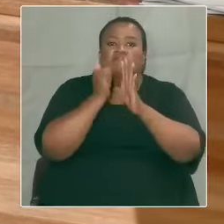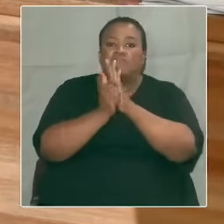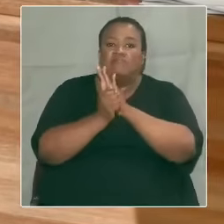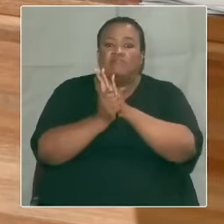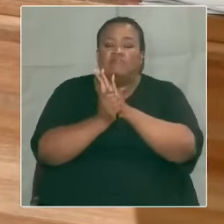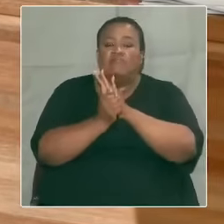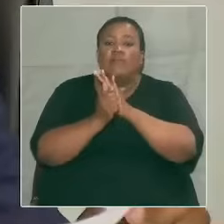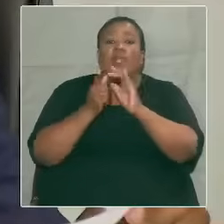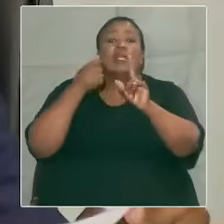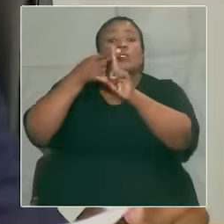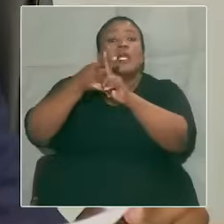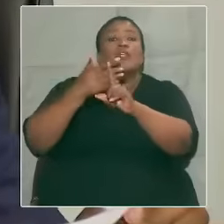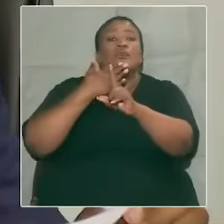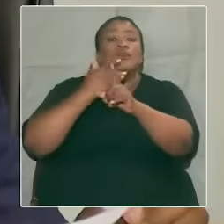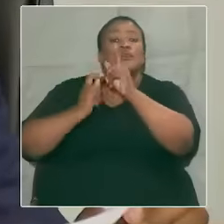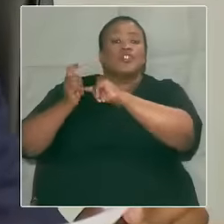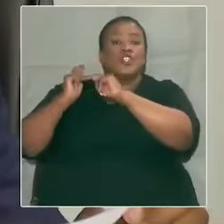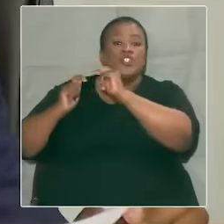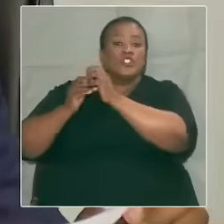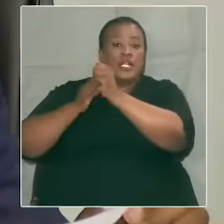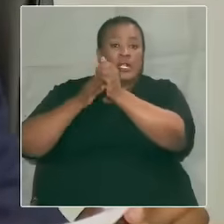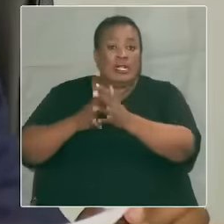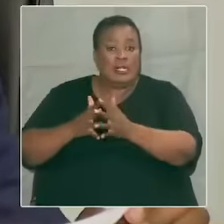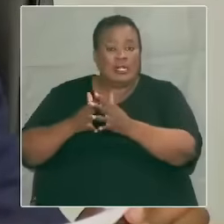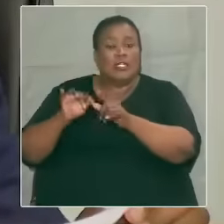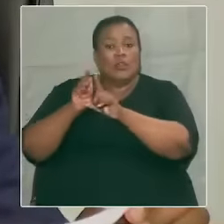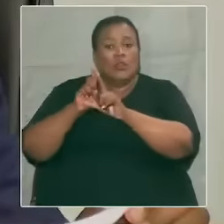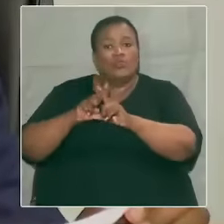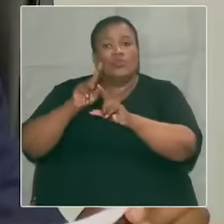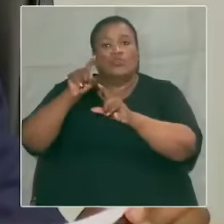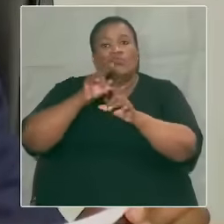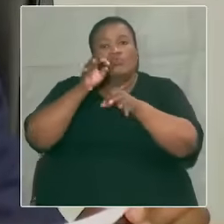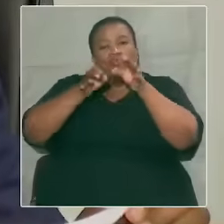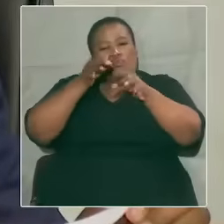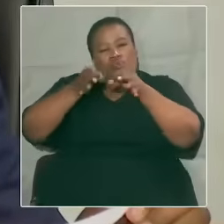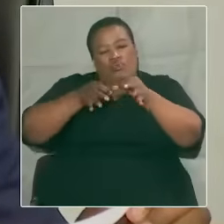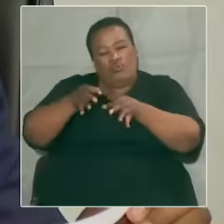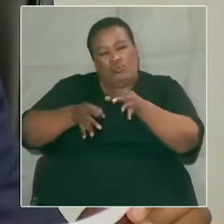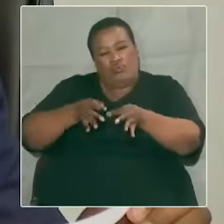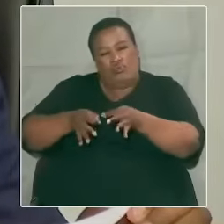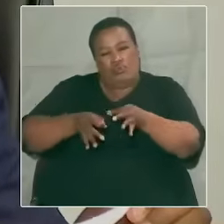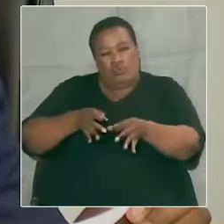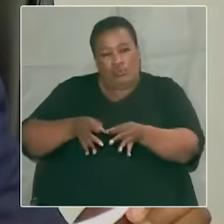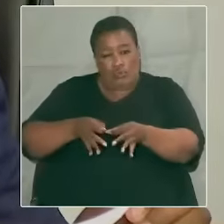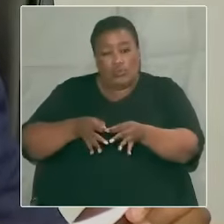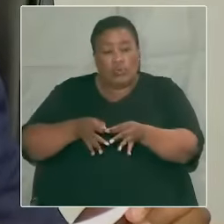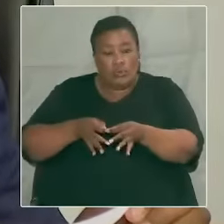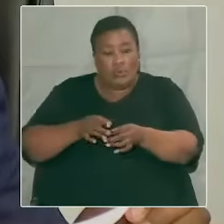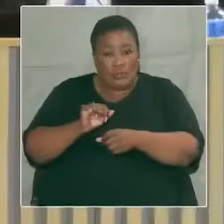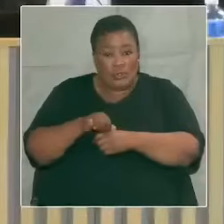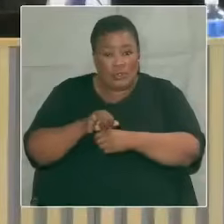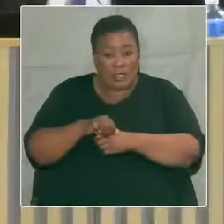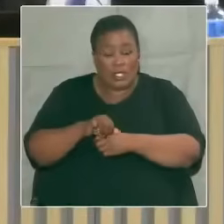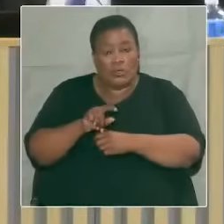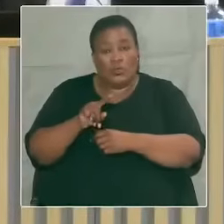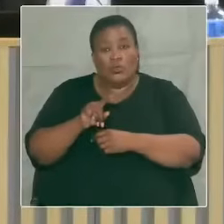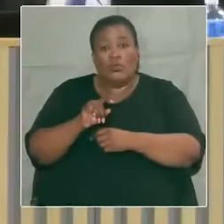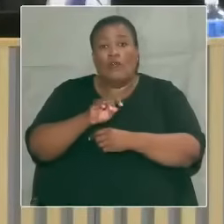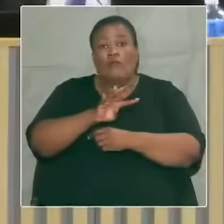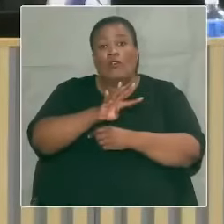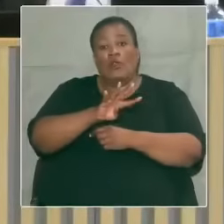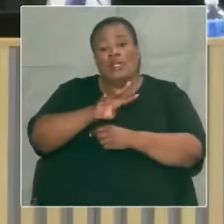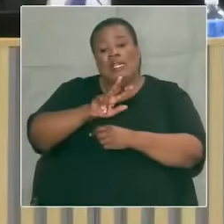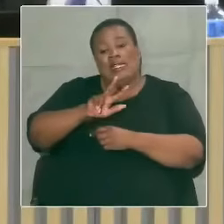leaders. And you break those down into 48 and